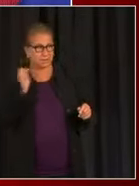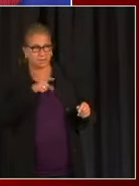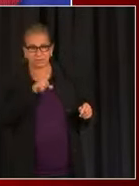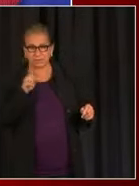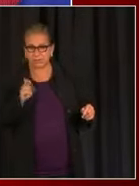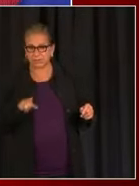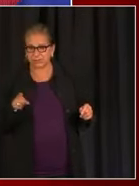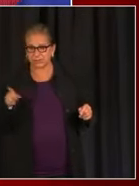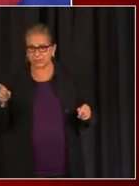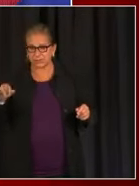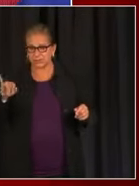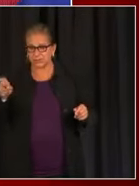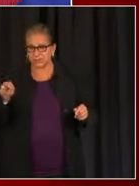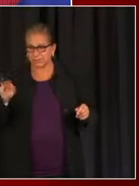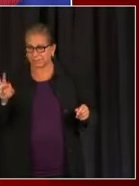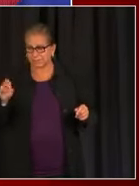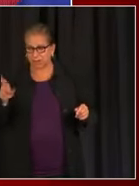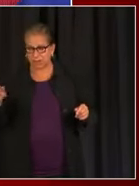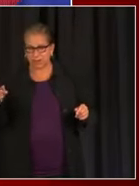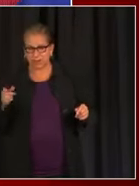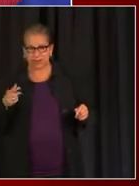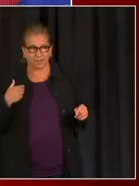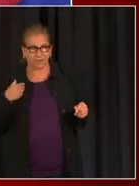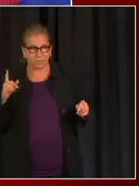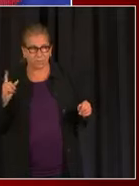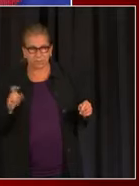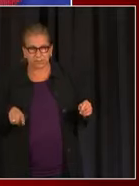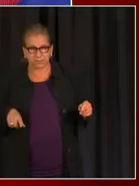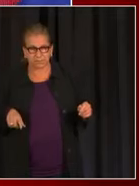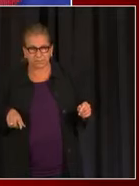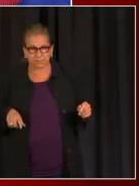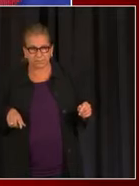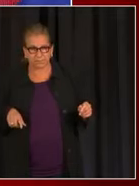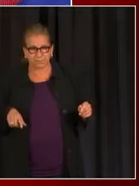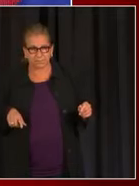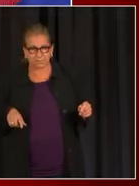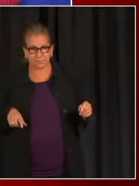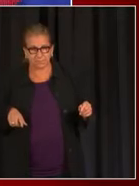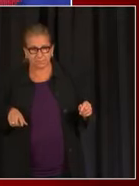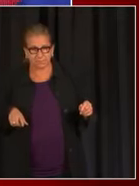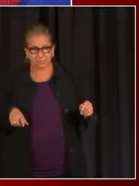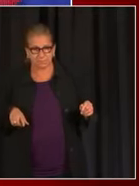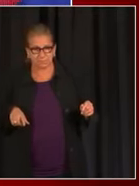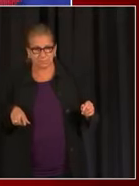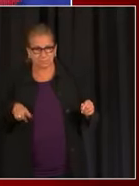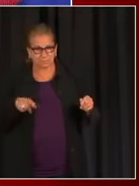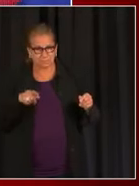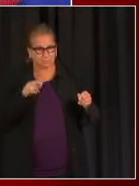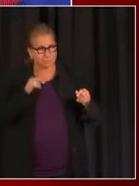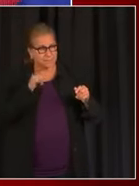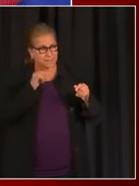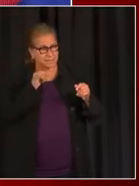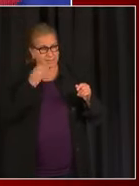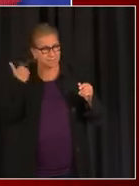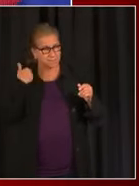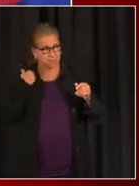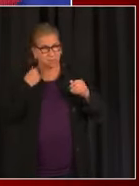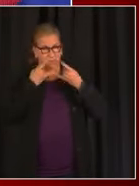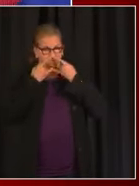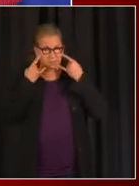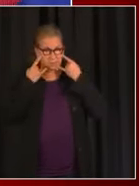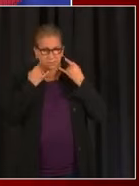dining in the district, specifically if masks are now required indoors? Same way that masks are